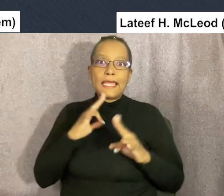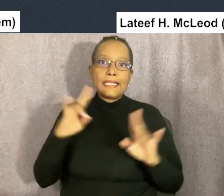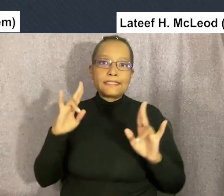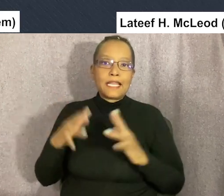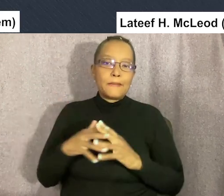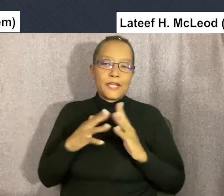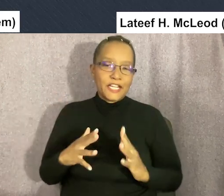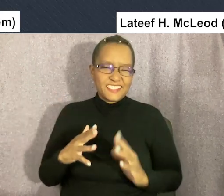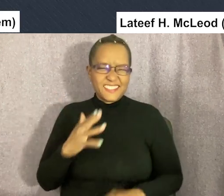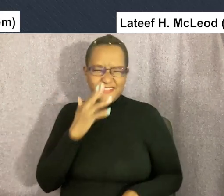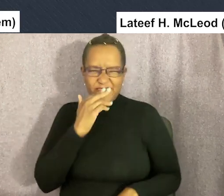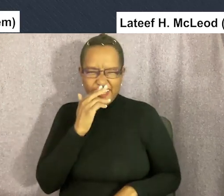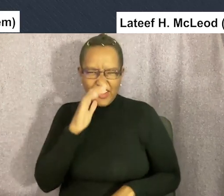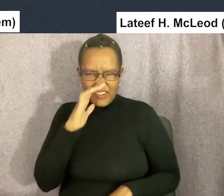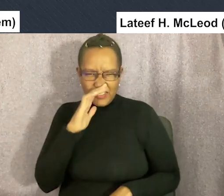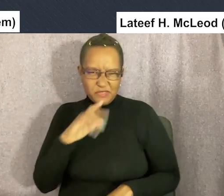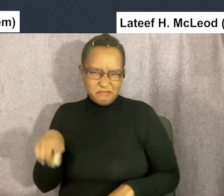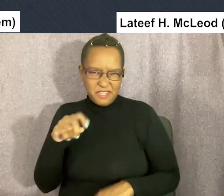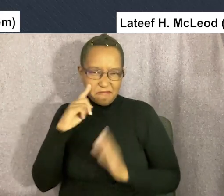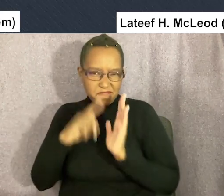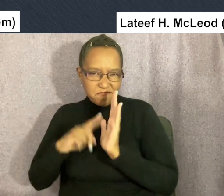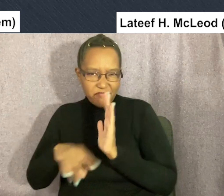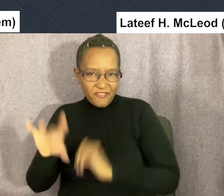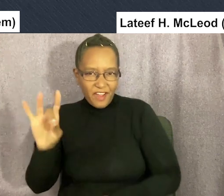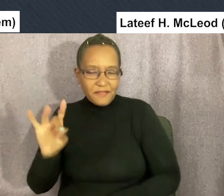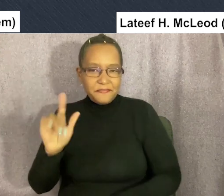up. For today's session,